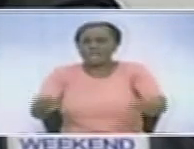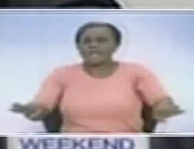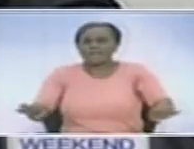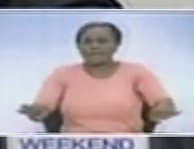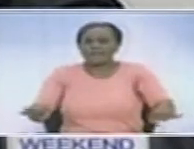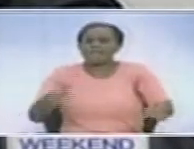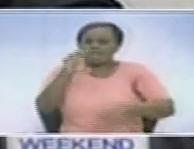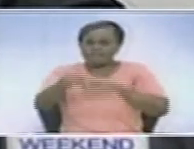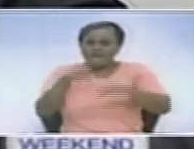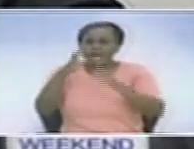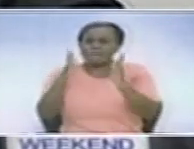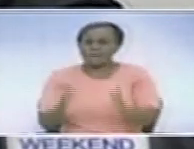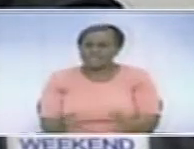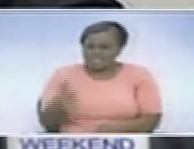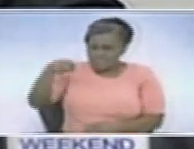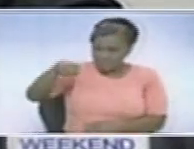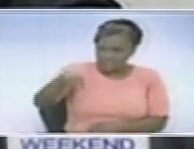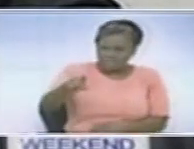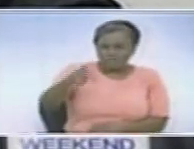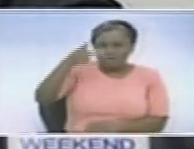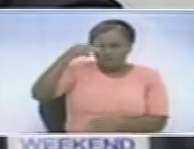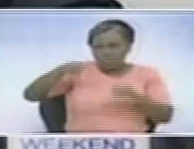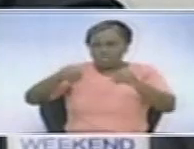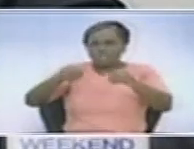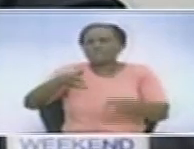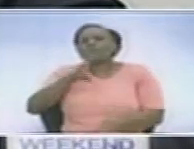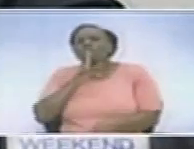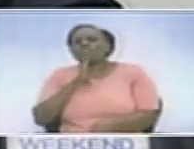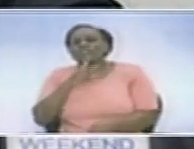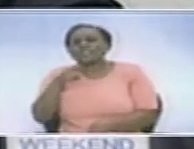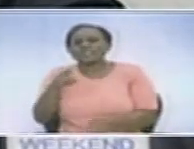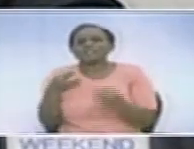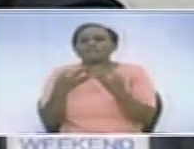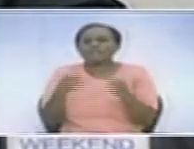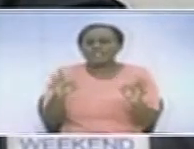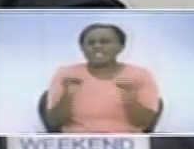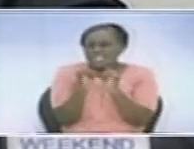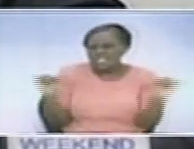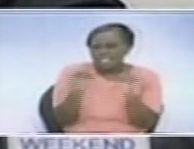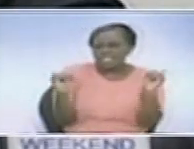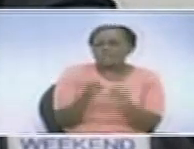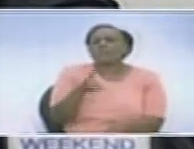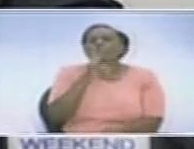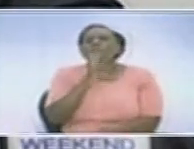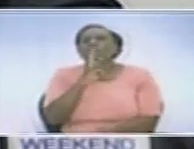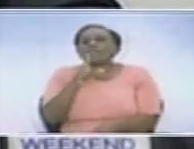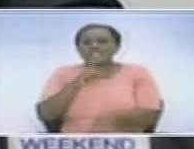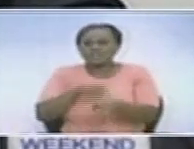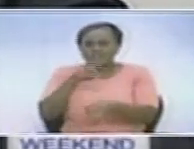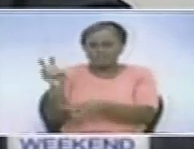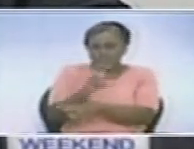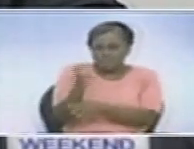farmers. And so for them, the quality of water is extremely important. When they are tracking their goods